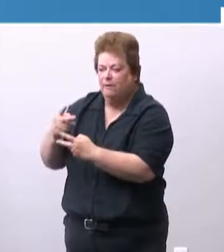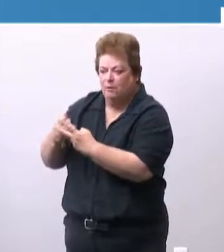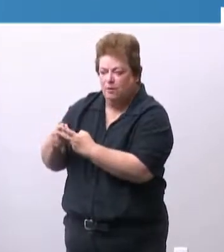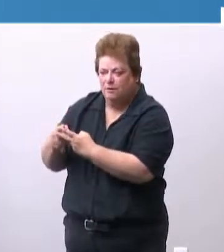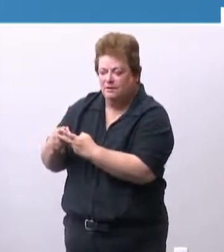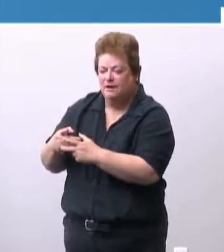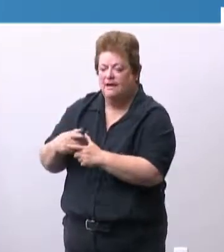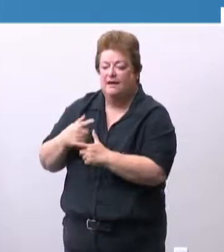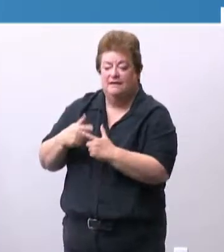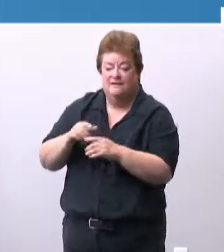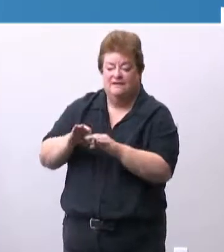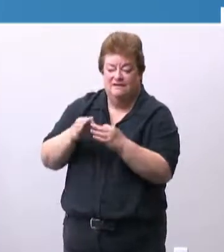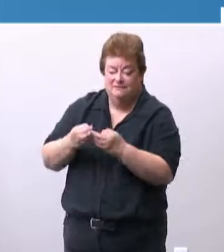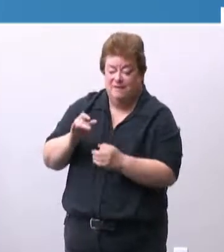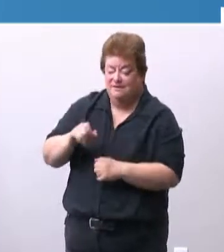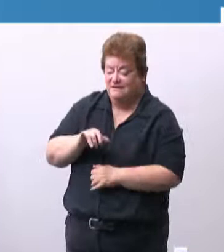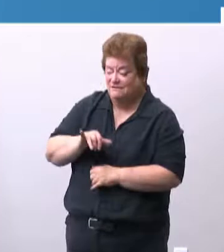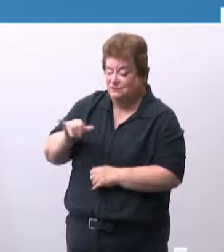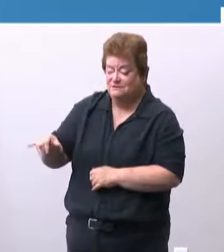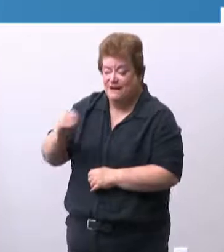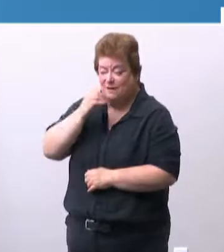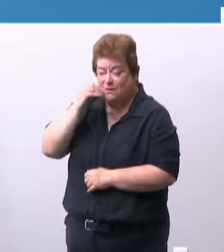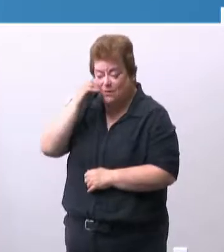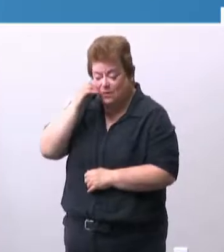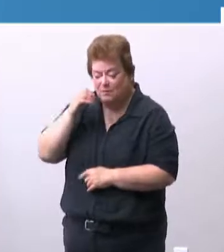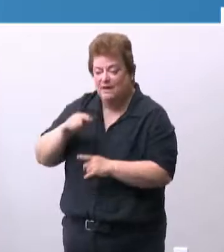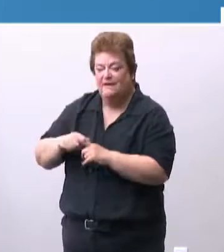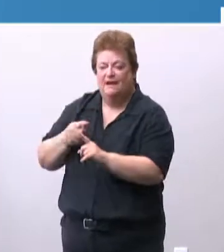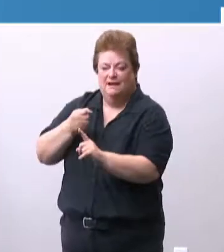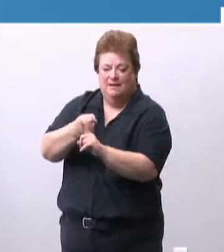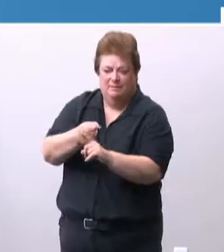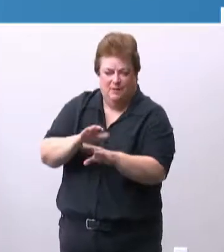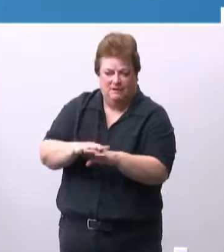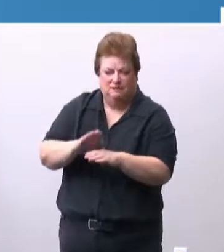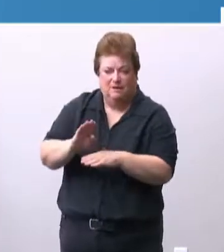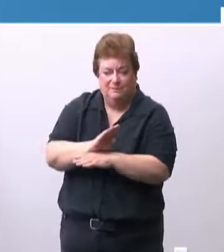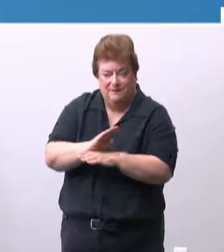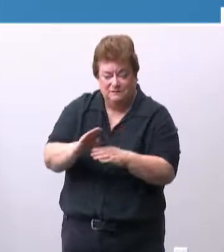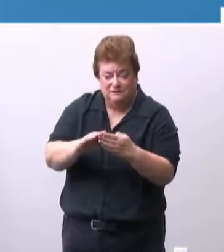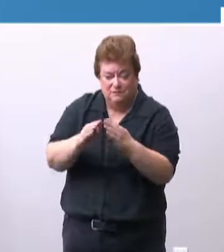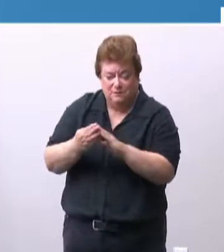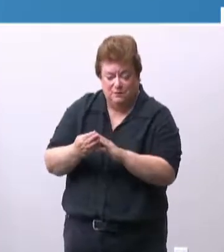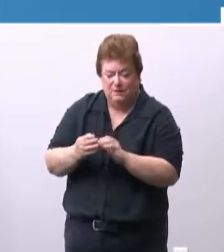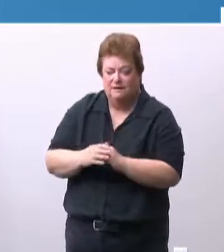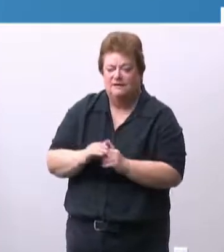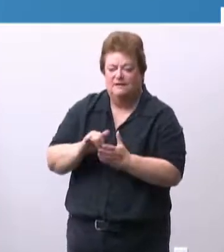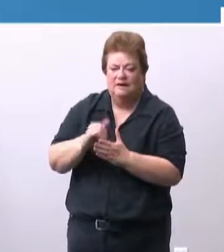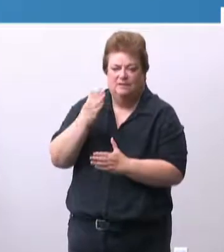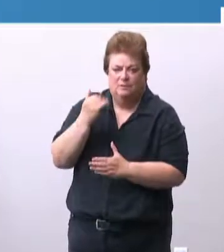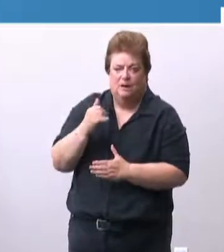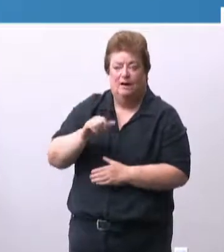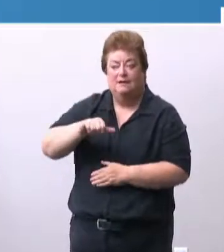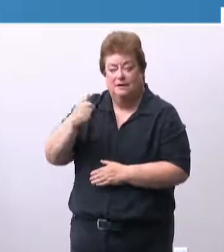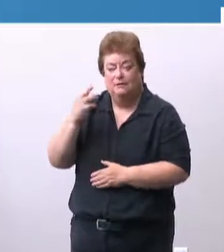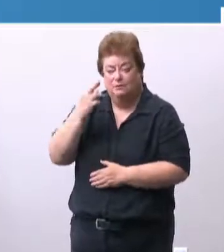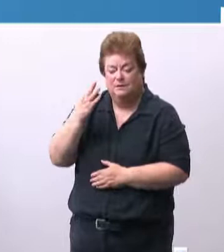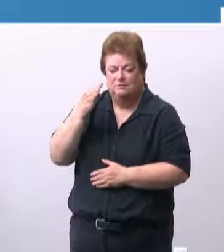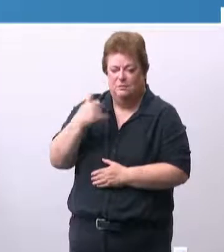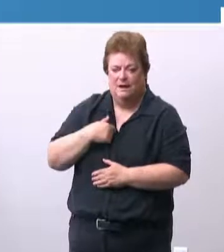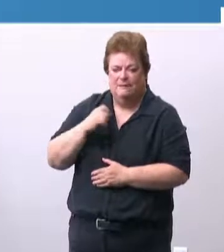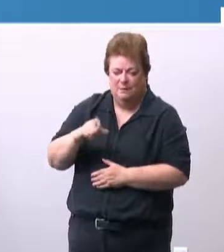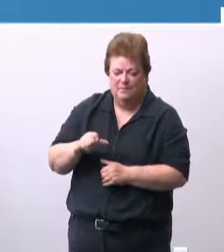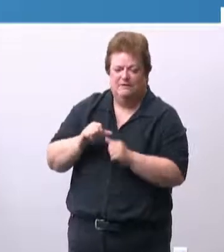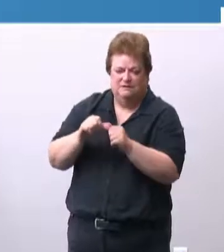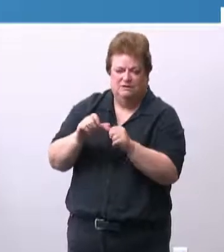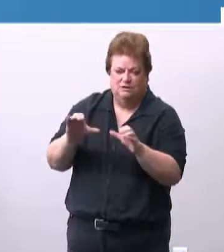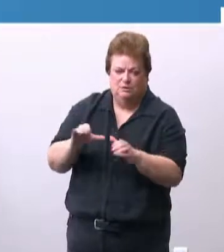families are forced to stay home with their students. And that has an impact on our business community. Just another reason why it's so important that we continue to do what we're